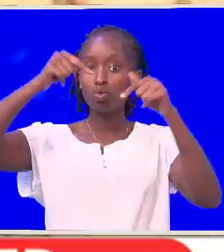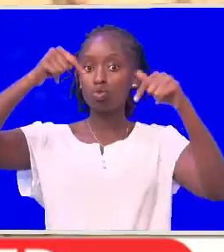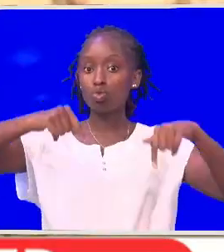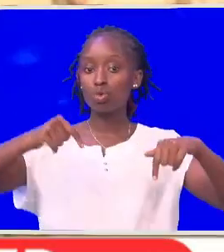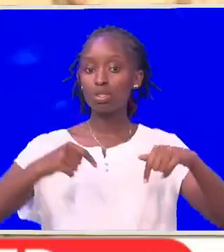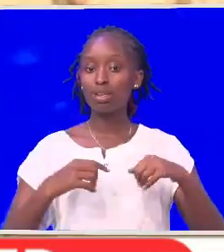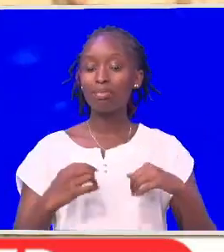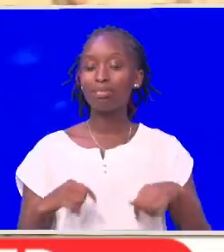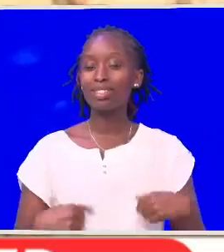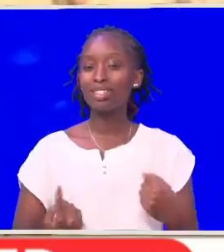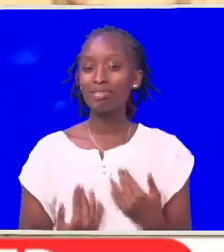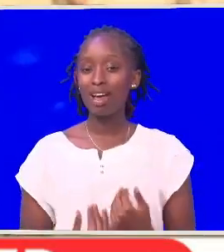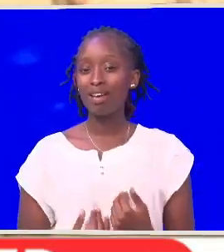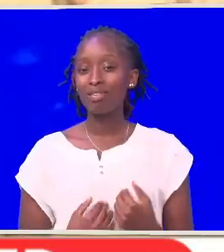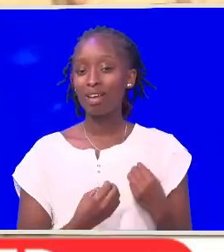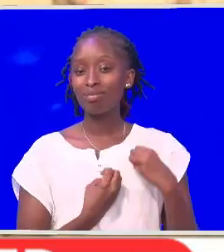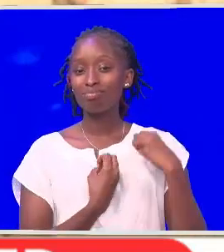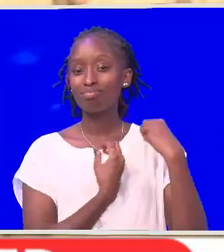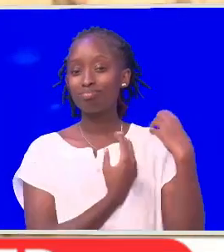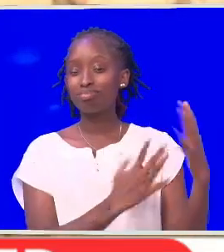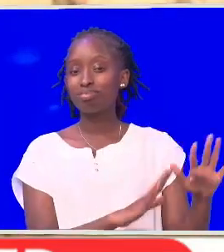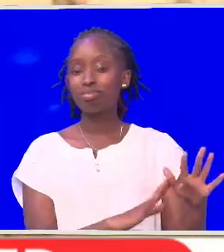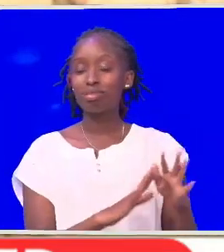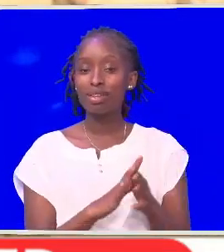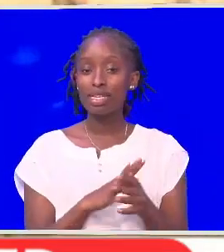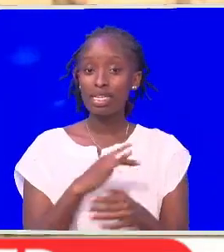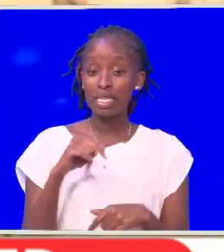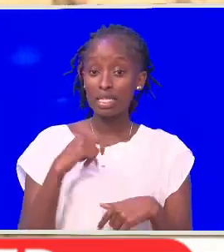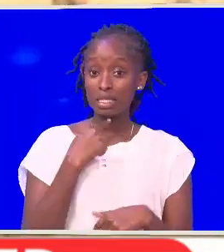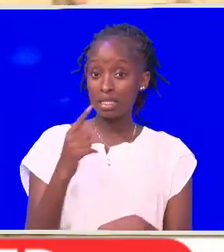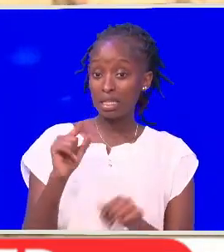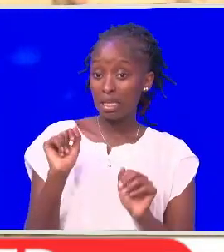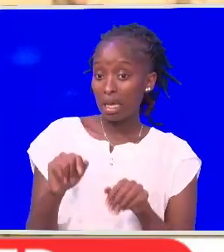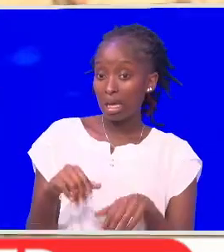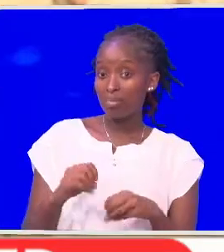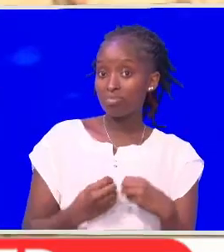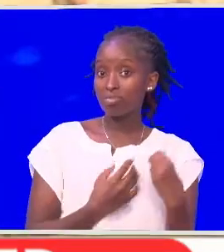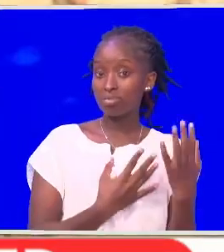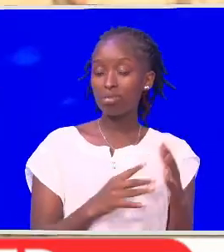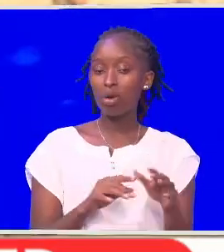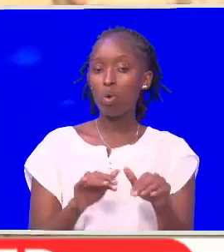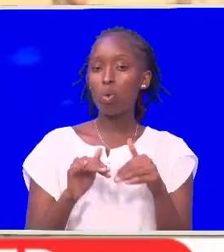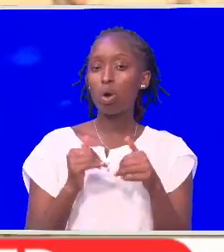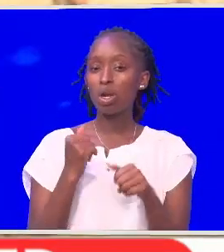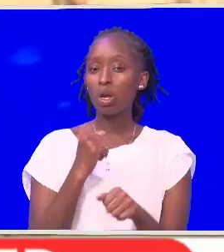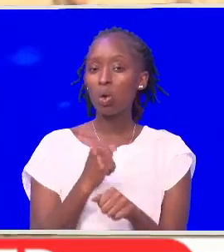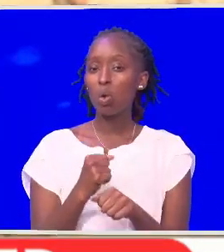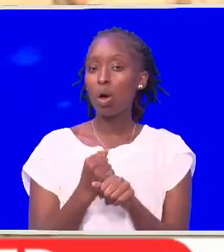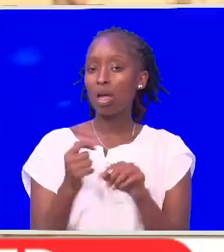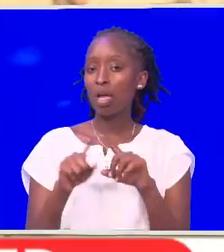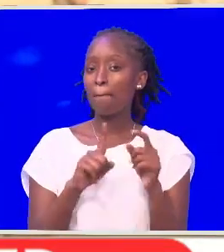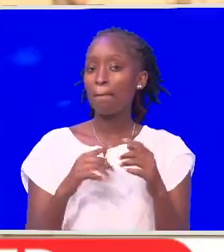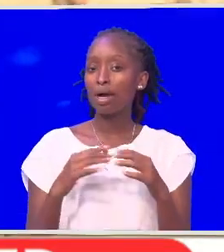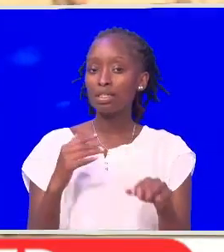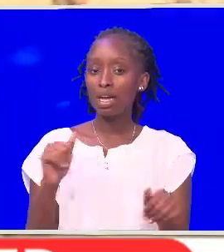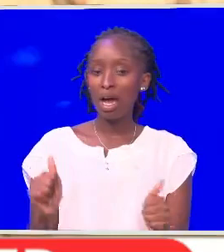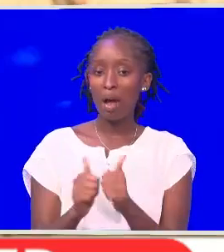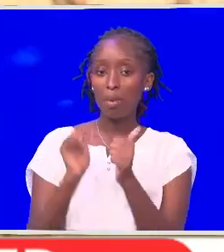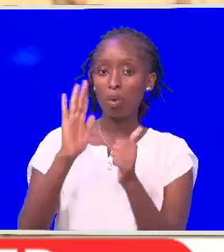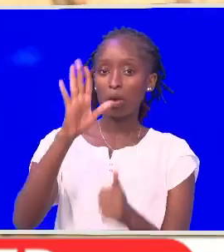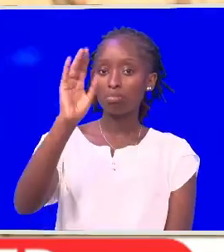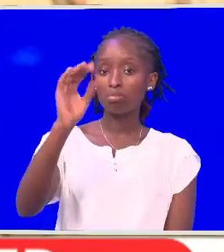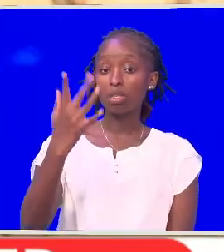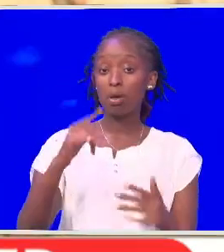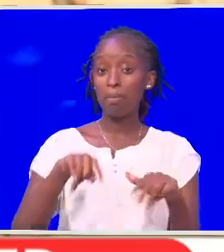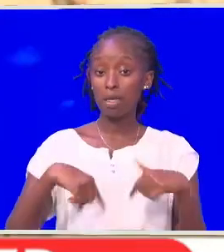nikaona unaweza kaa nyumbani ukigojea kupata kazi lakini haiwezi. So nikaamua tu mimi nianze